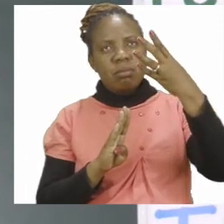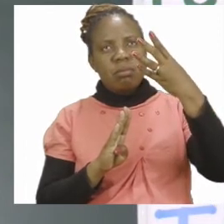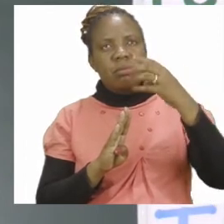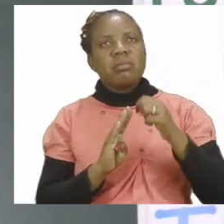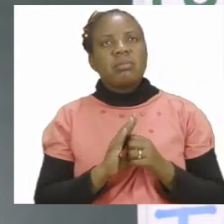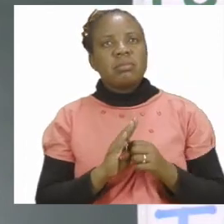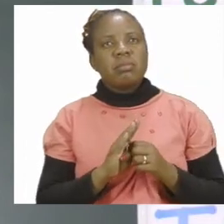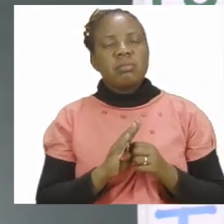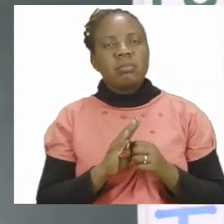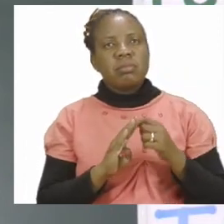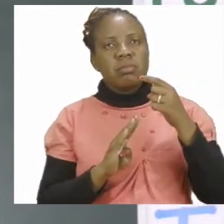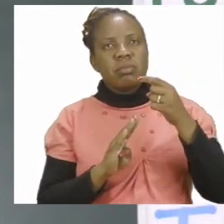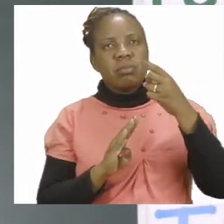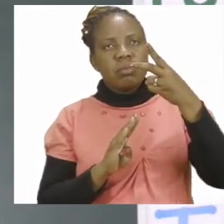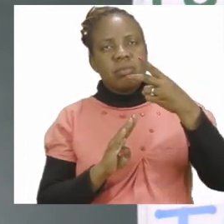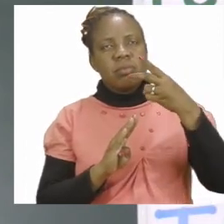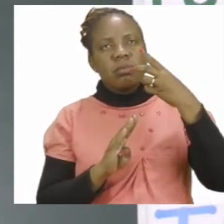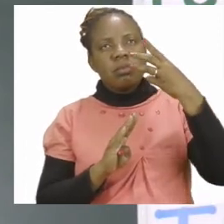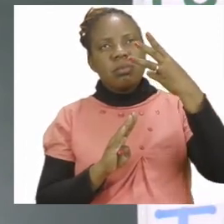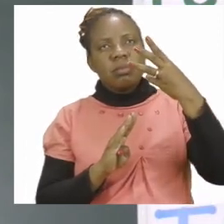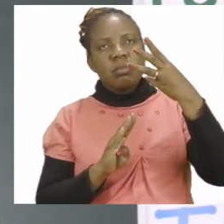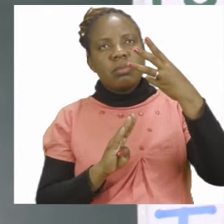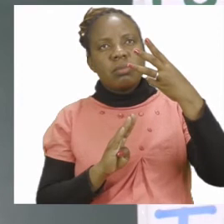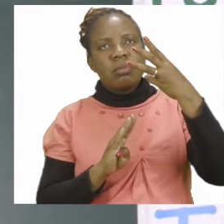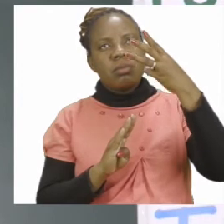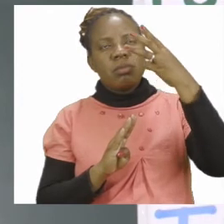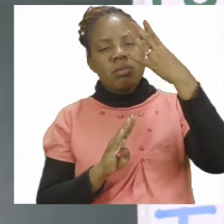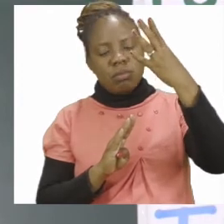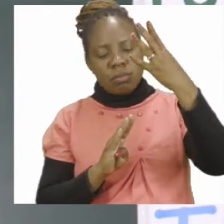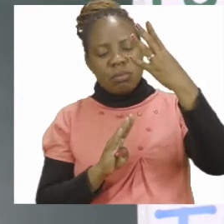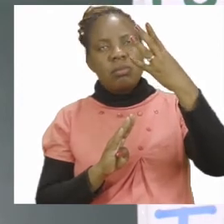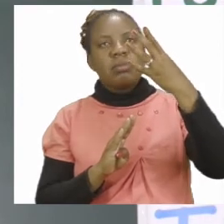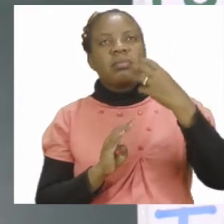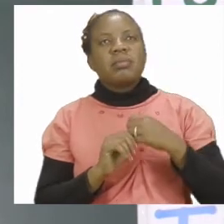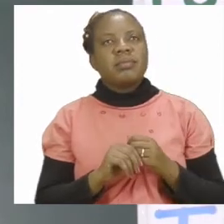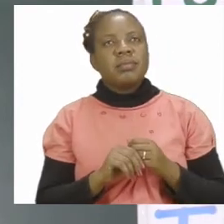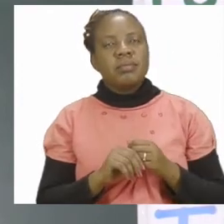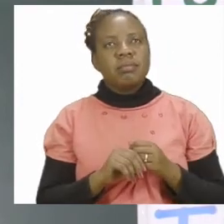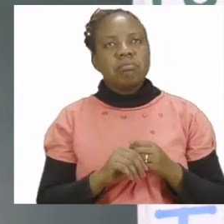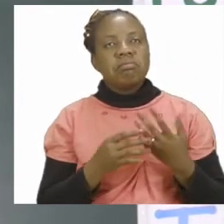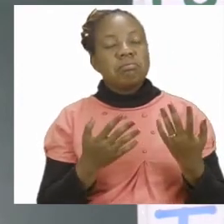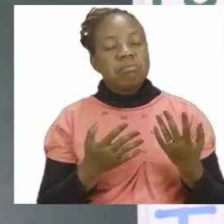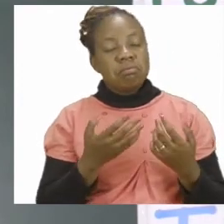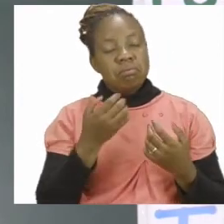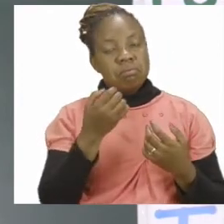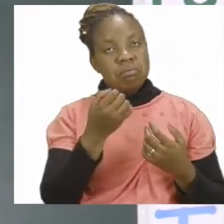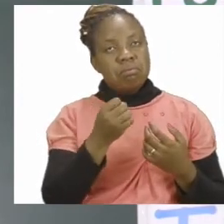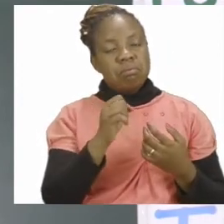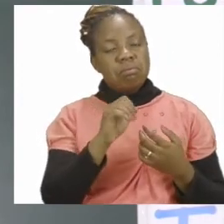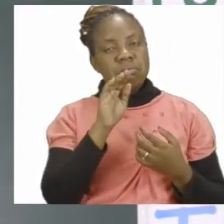see. 1, 2, 3, 4. So there we have